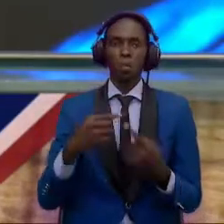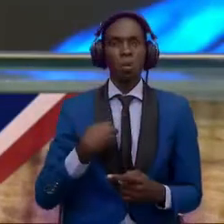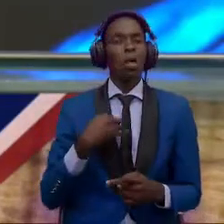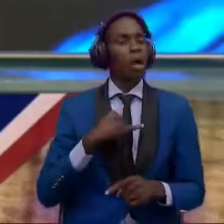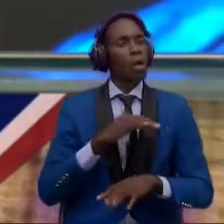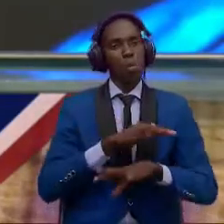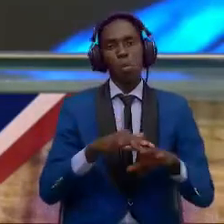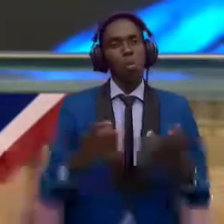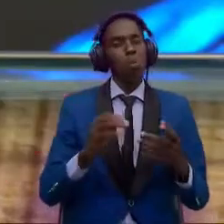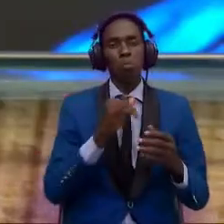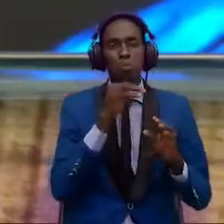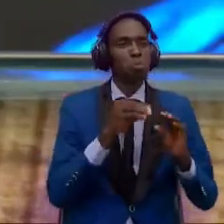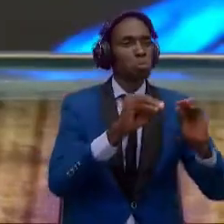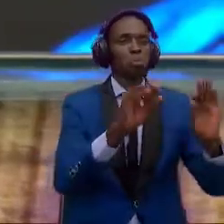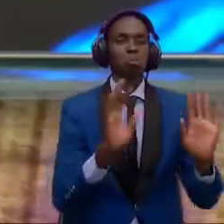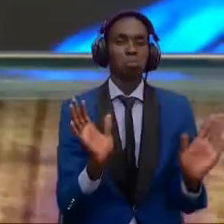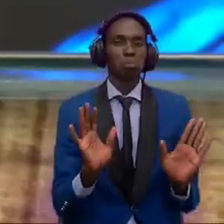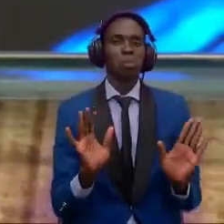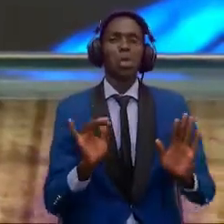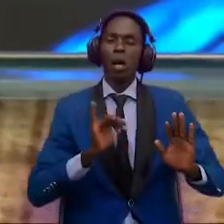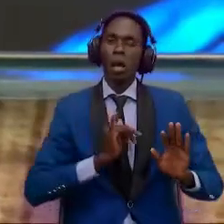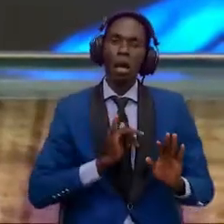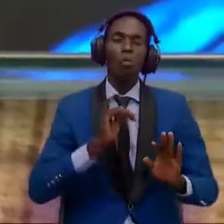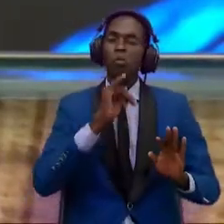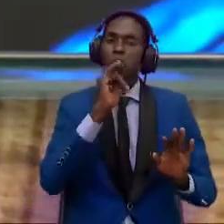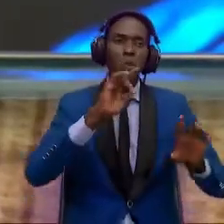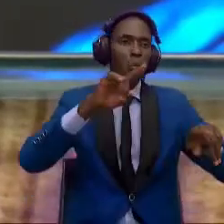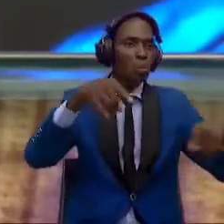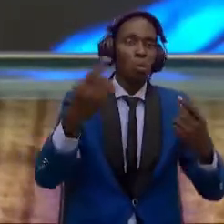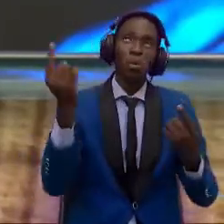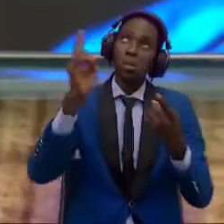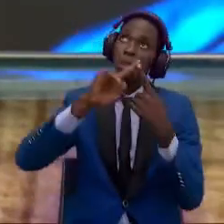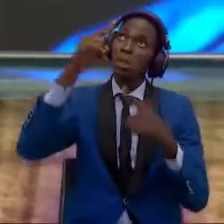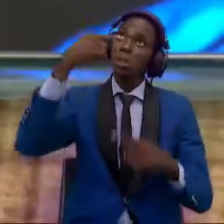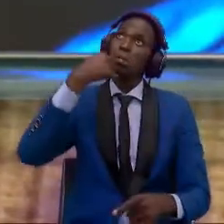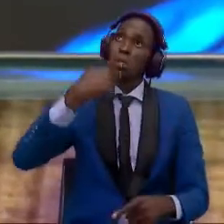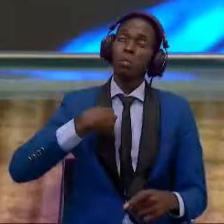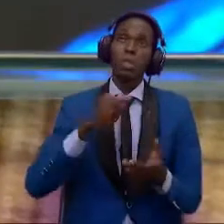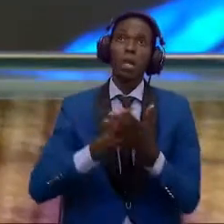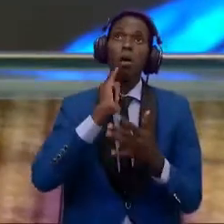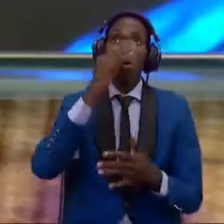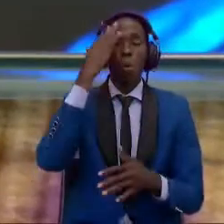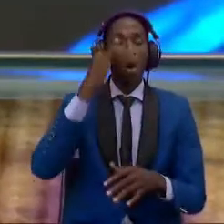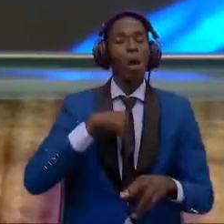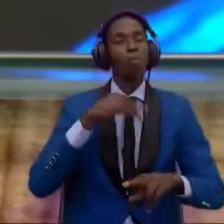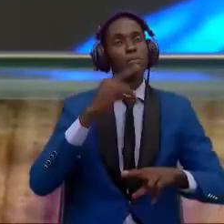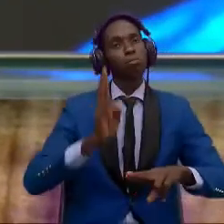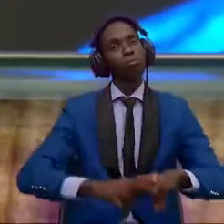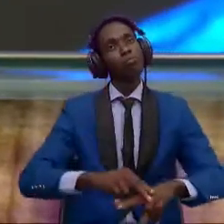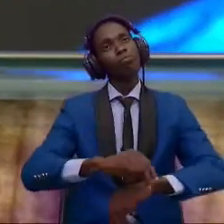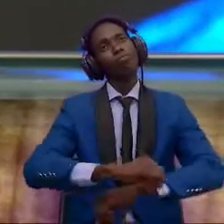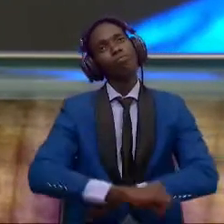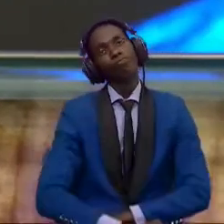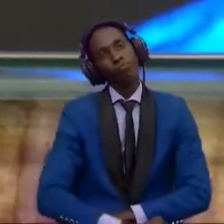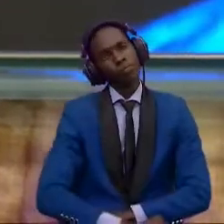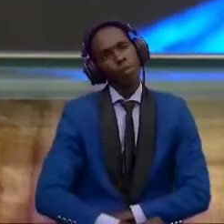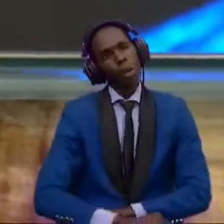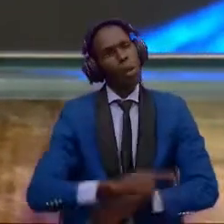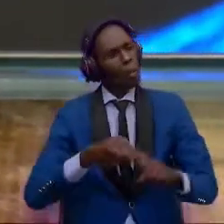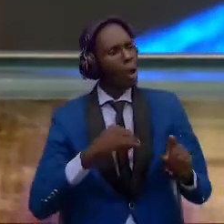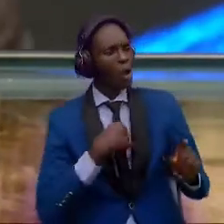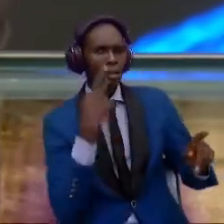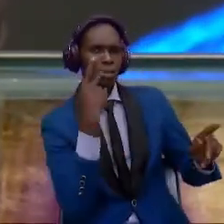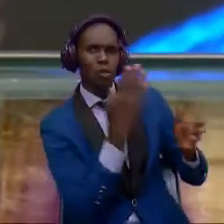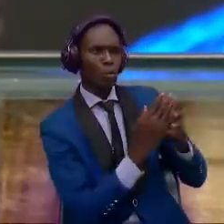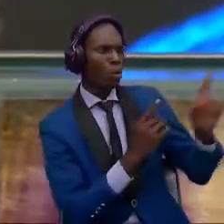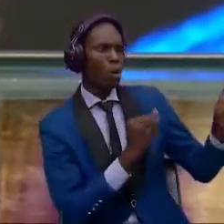to do anything that God has not spoken about, so I am sitting down all the time. Somebody is hungry,